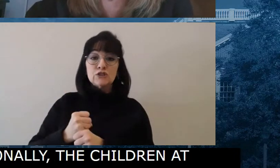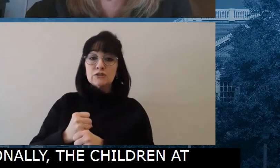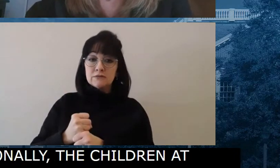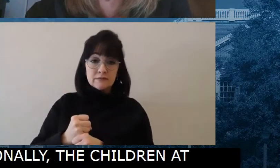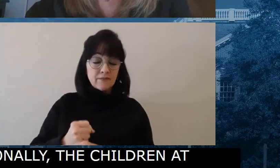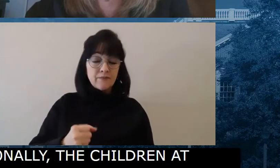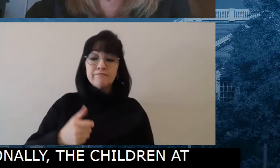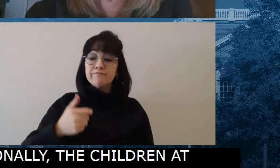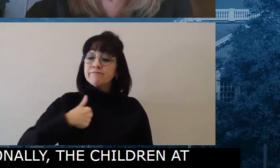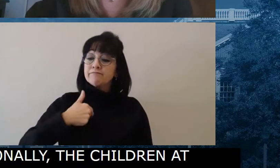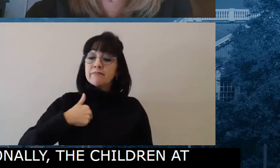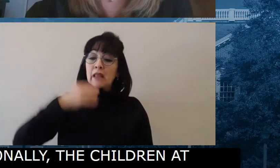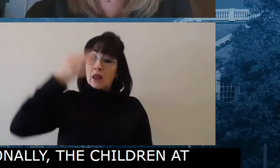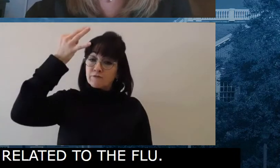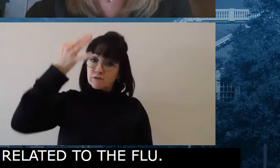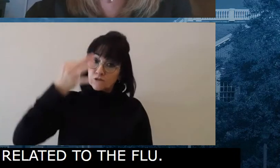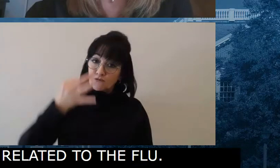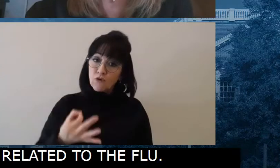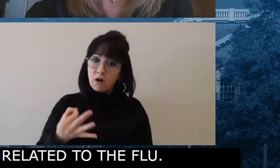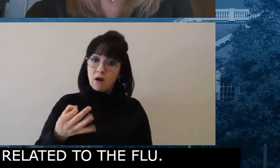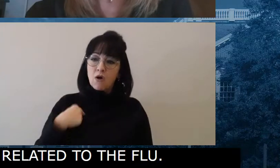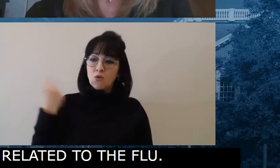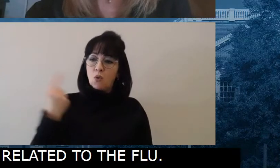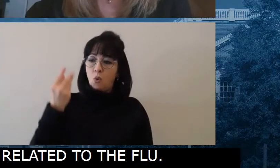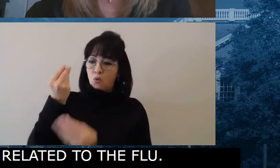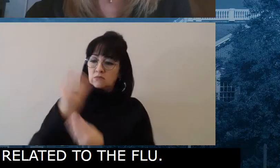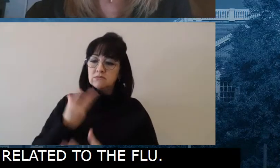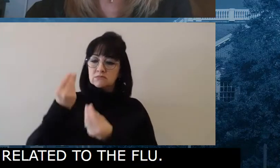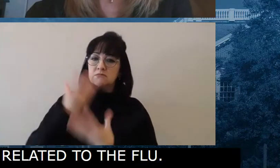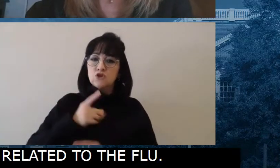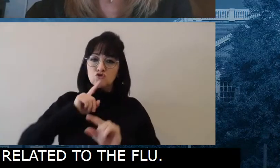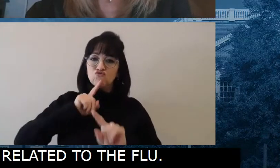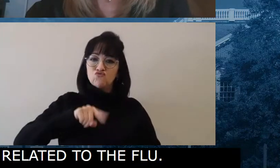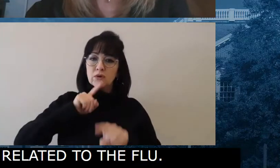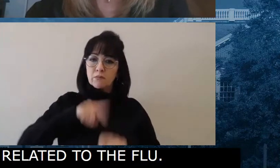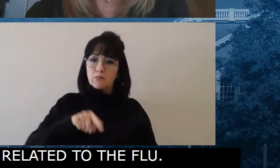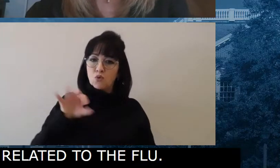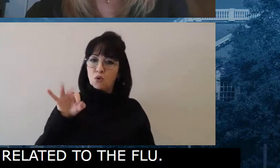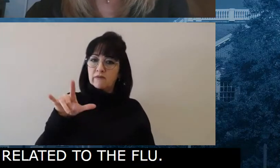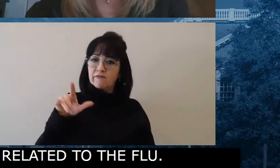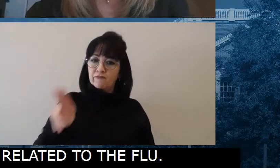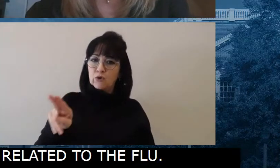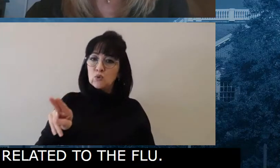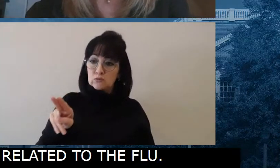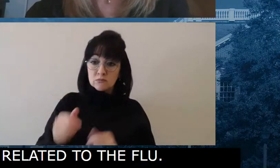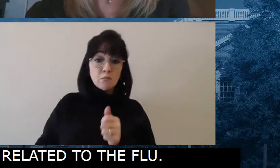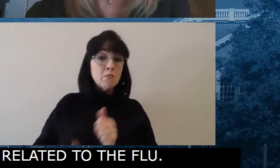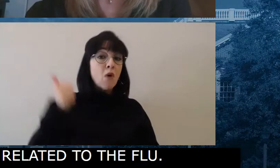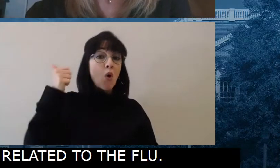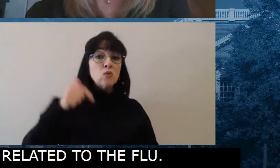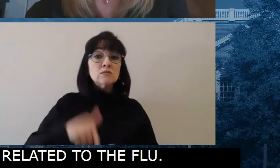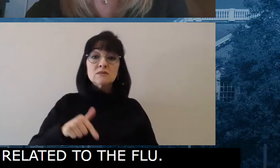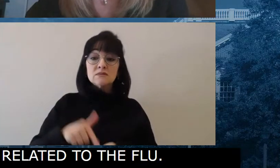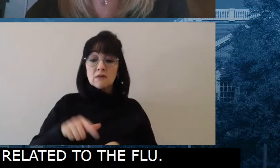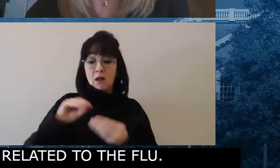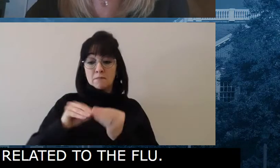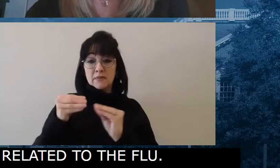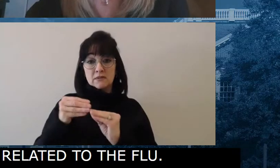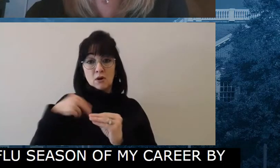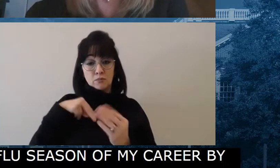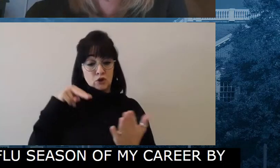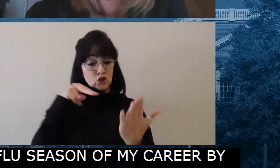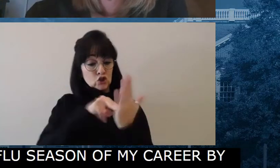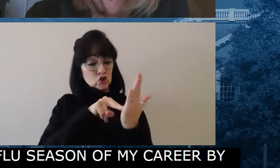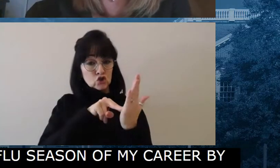get our flu report, and most Fridays it's 0 cases. It has, an